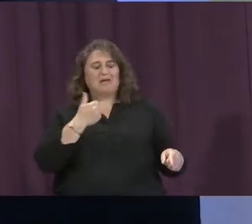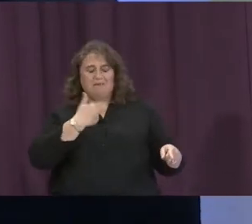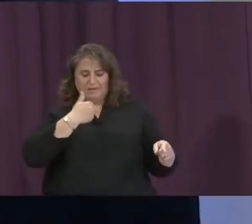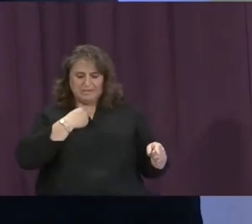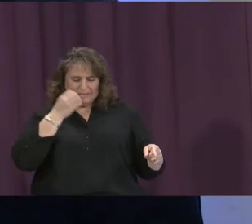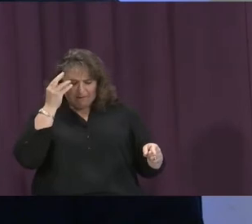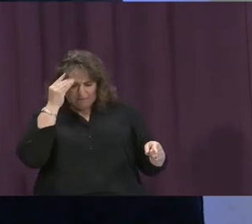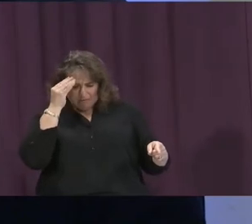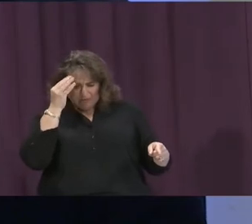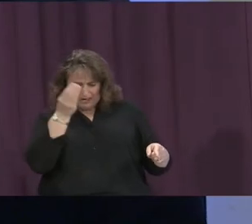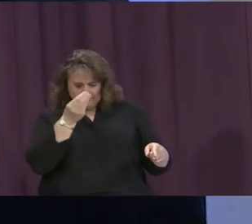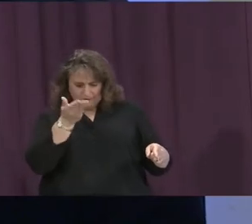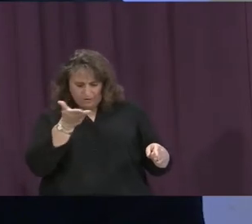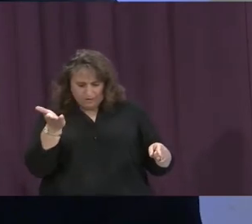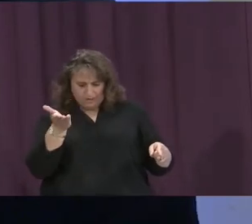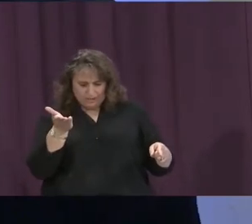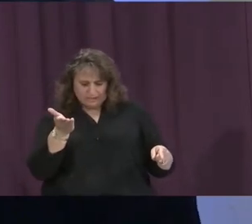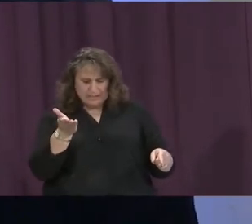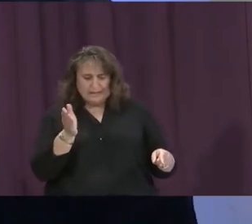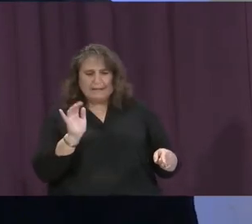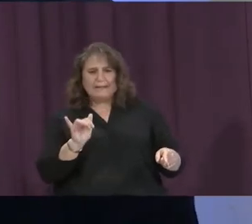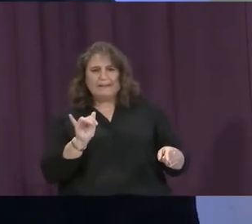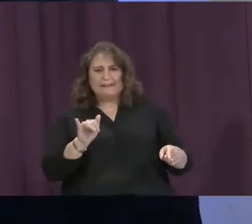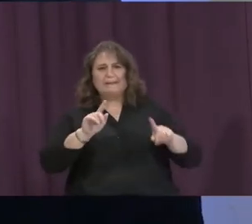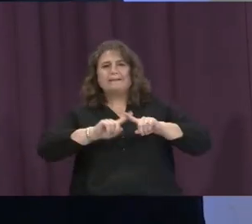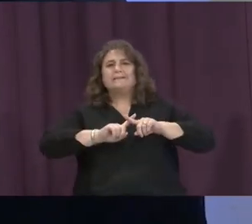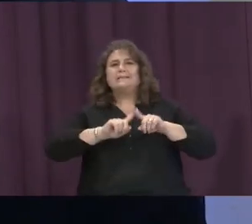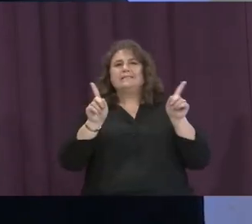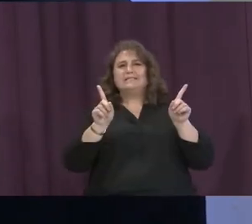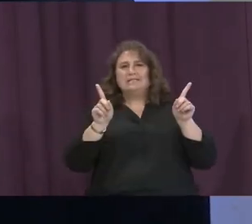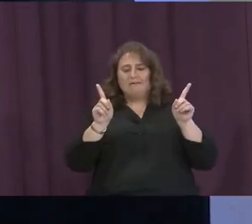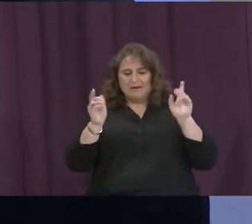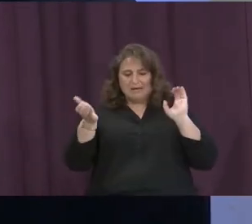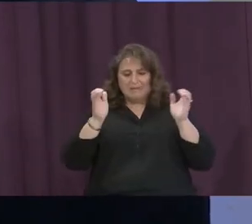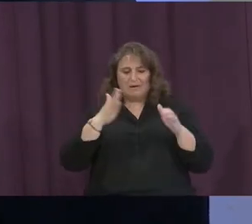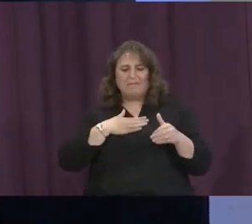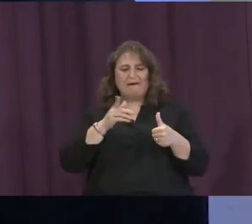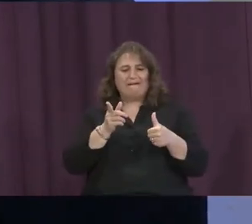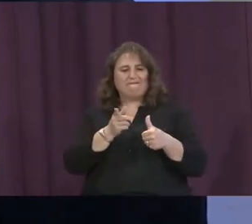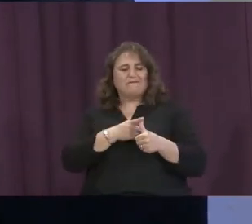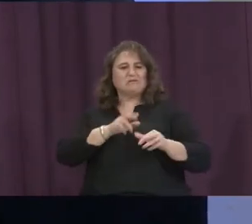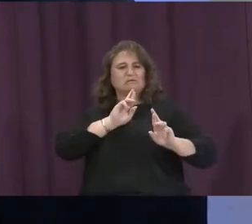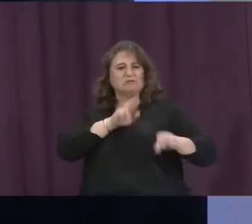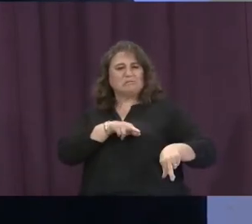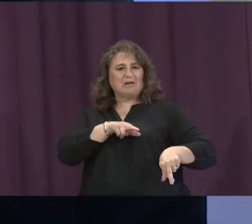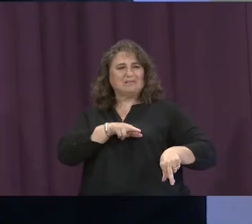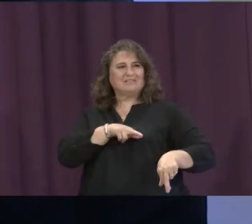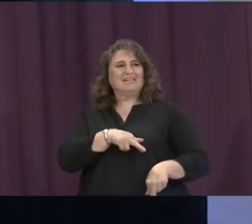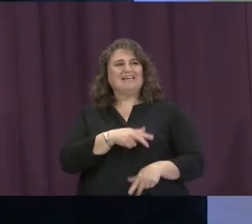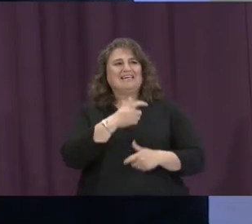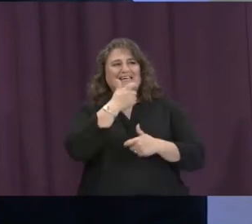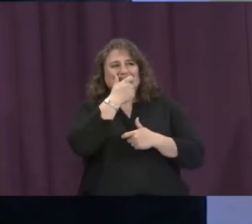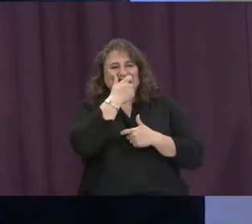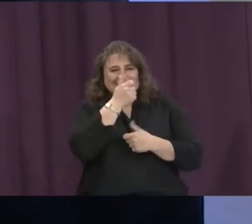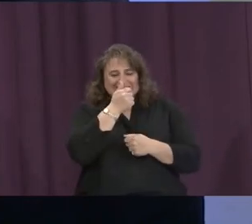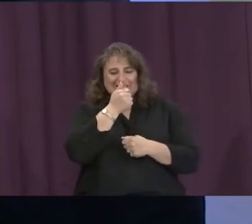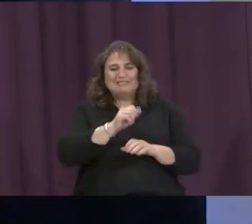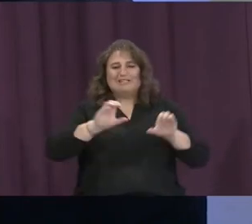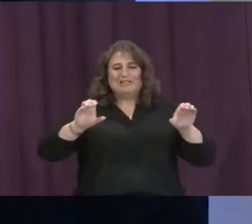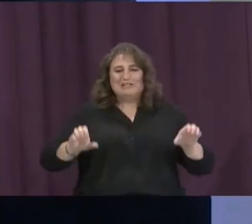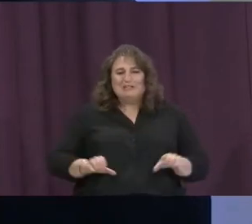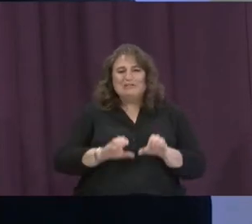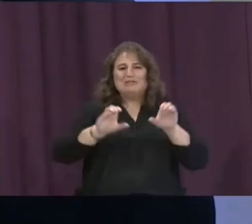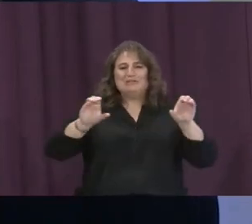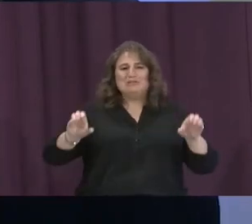about a few things, um, different than what I thought of before. Mm So, it's, it'd be interesting to actually do this activity